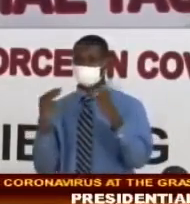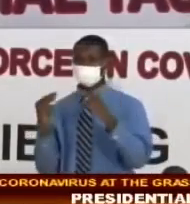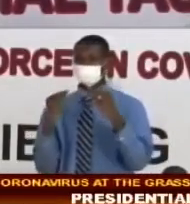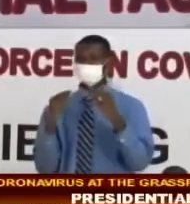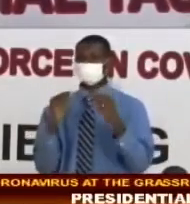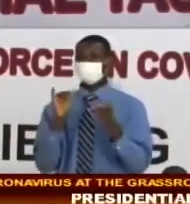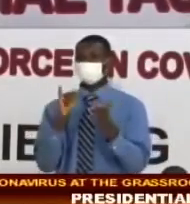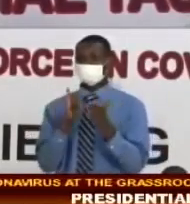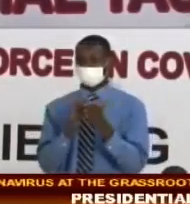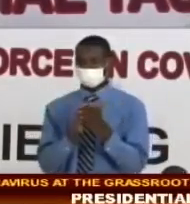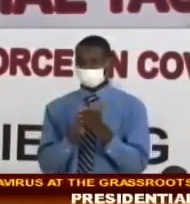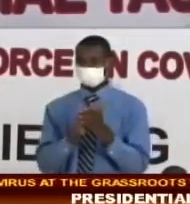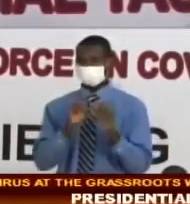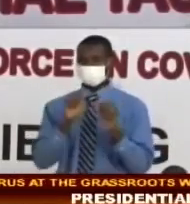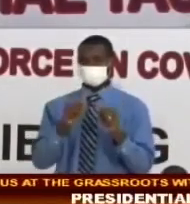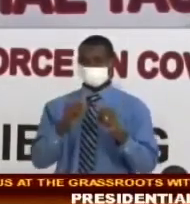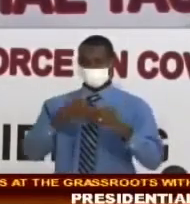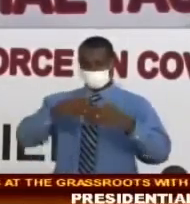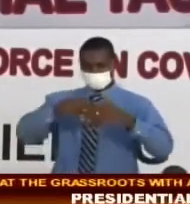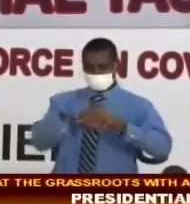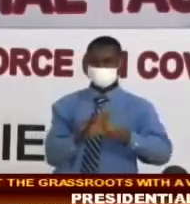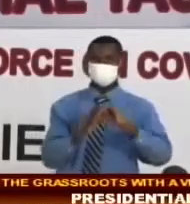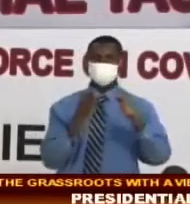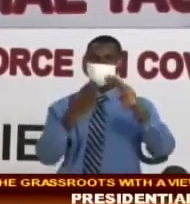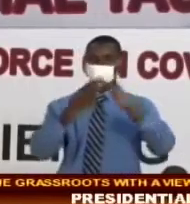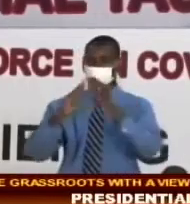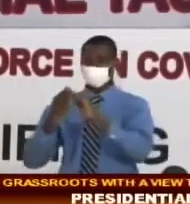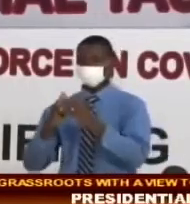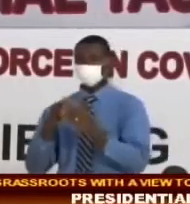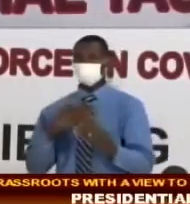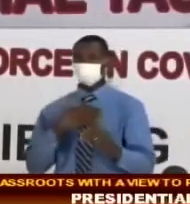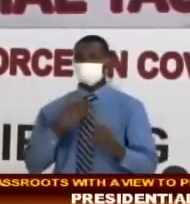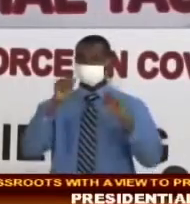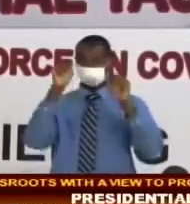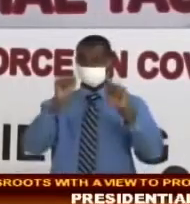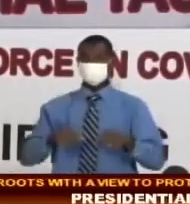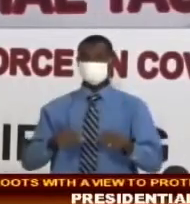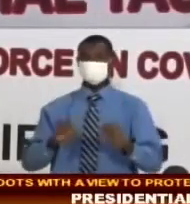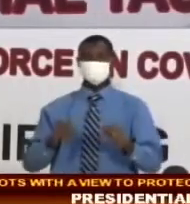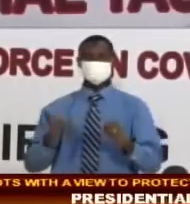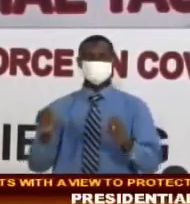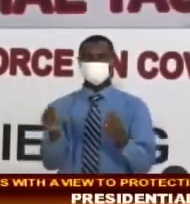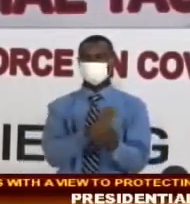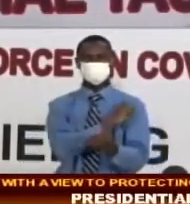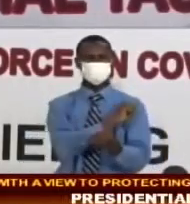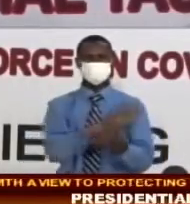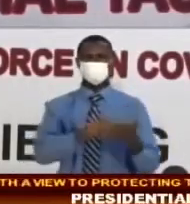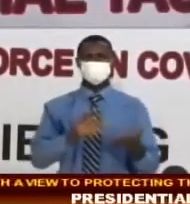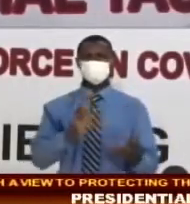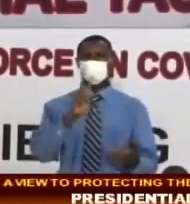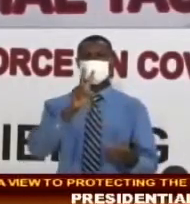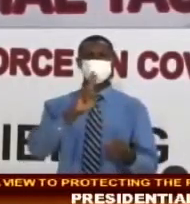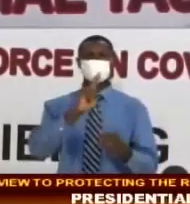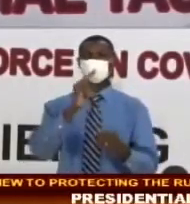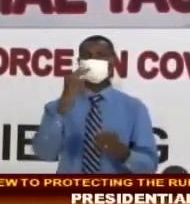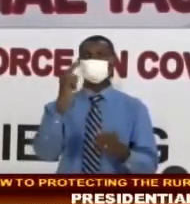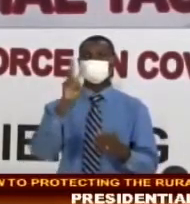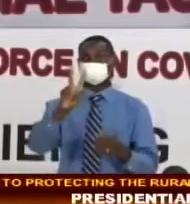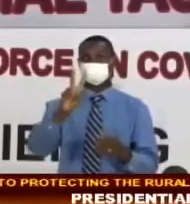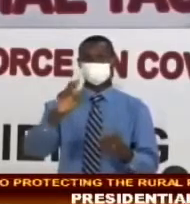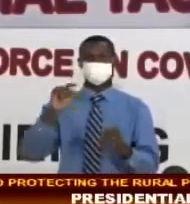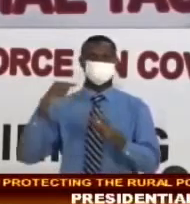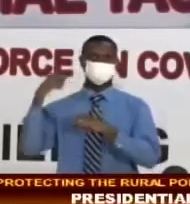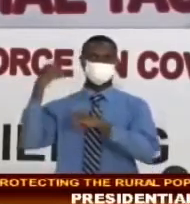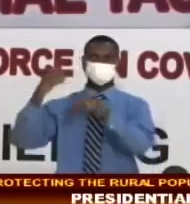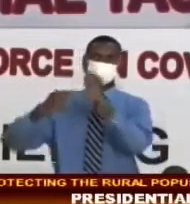creep into a community and has the potential of wiping out 2 generations. When you